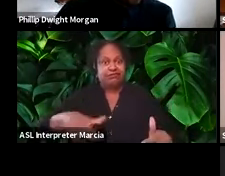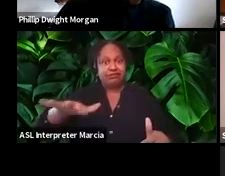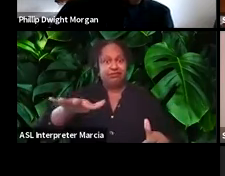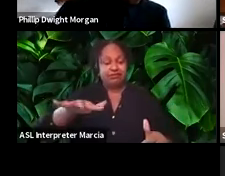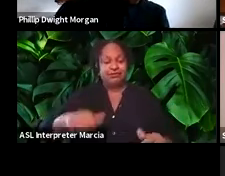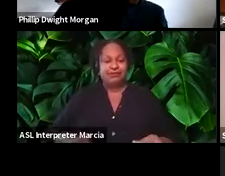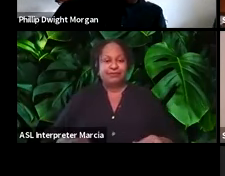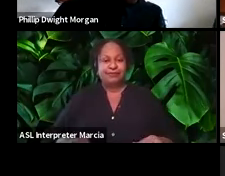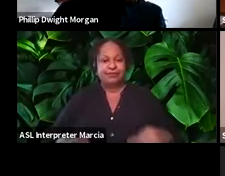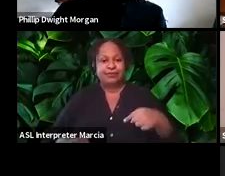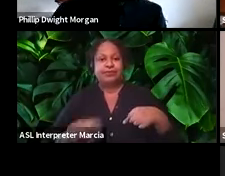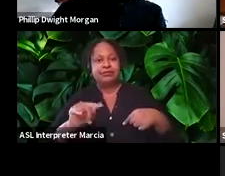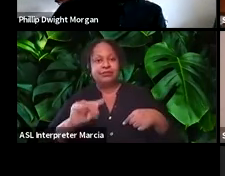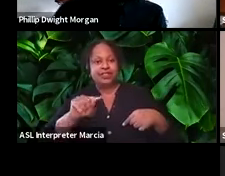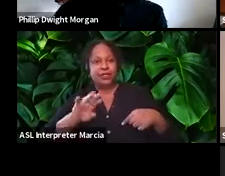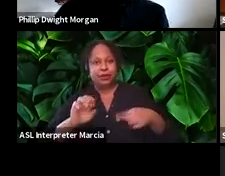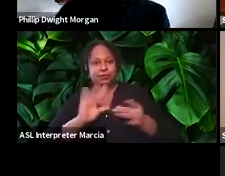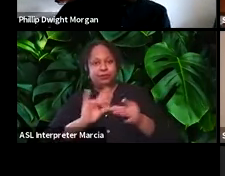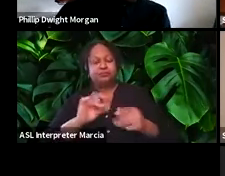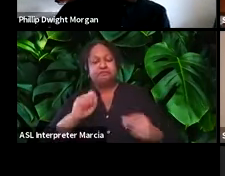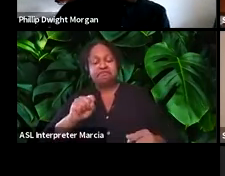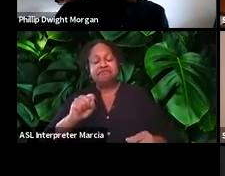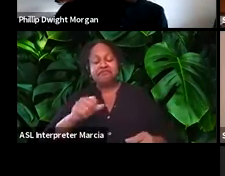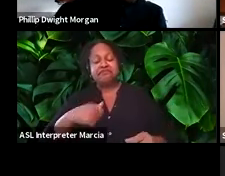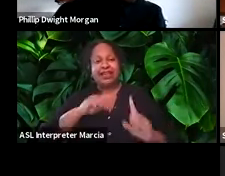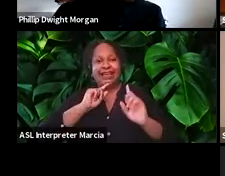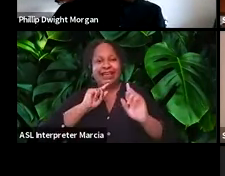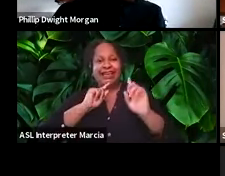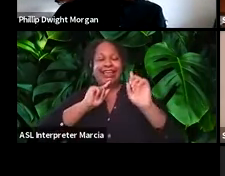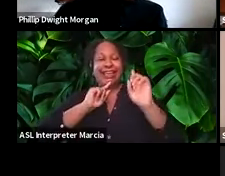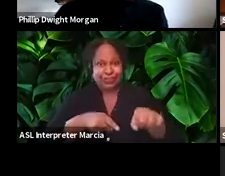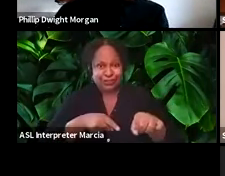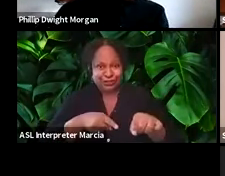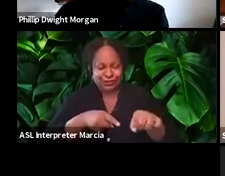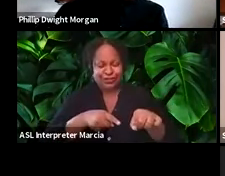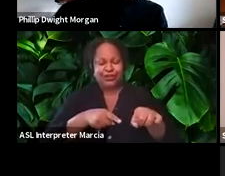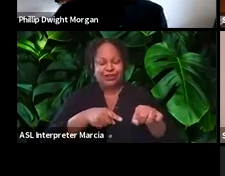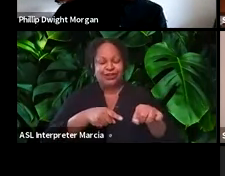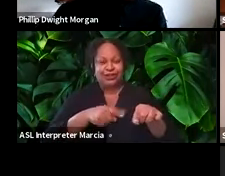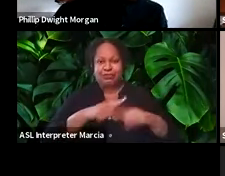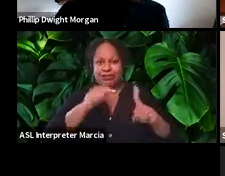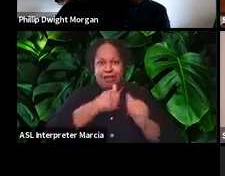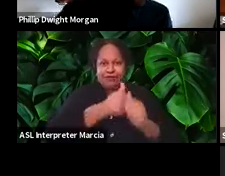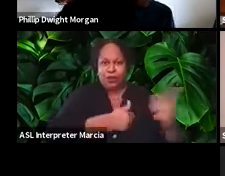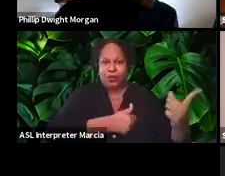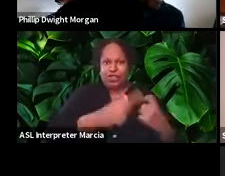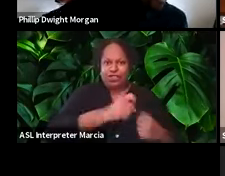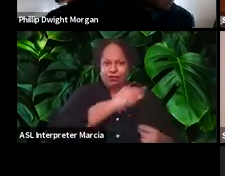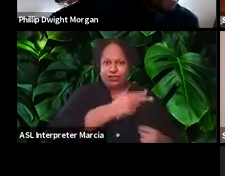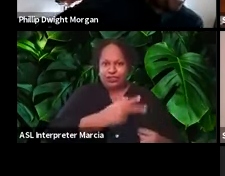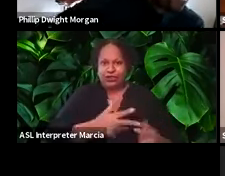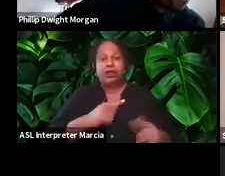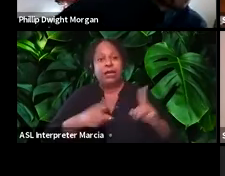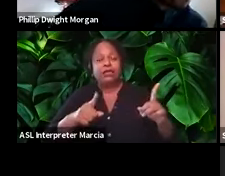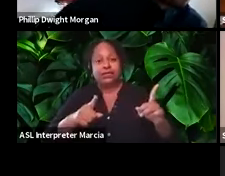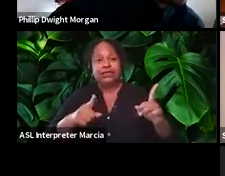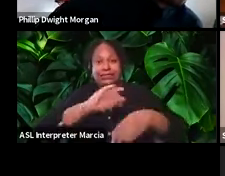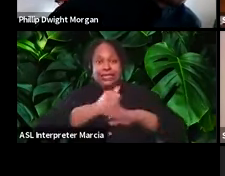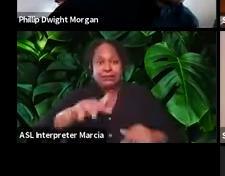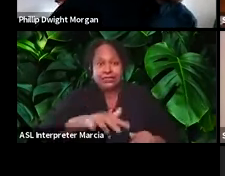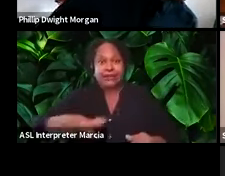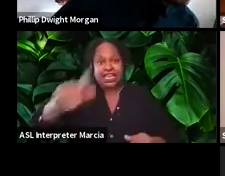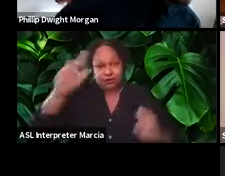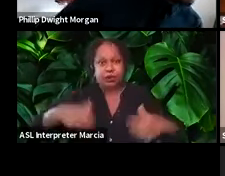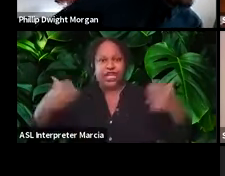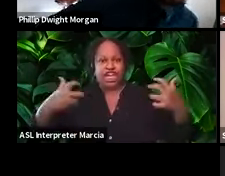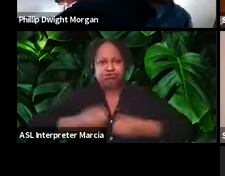because I feel compelled to. So do we need to create these like intentional spaces? Sure, I think we need to create them, but we also need